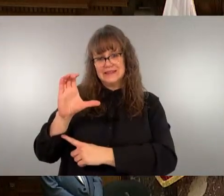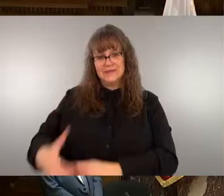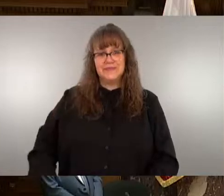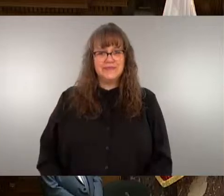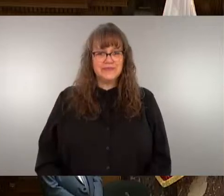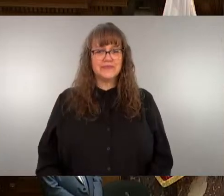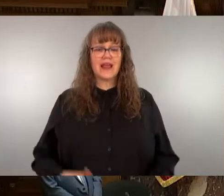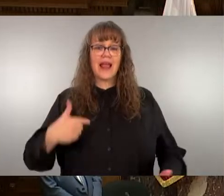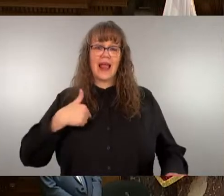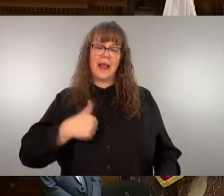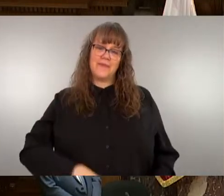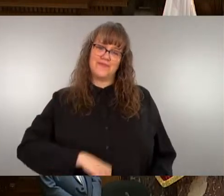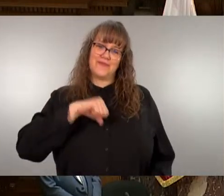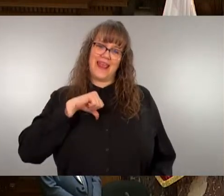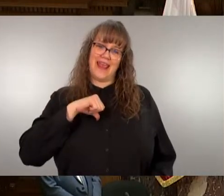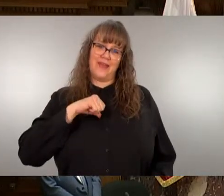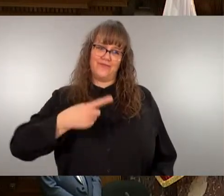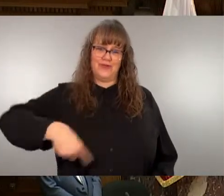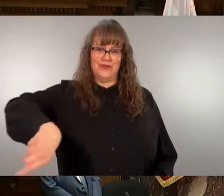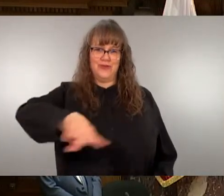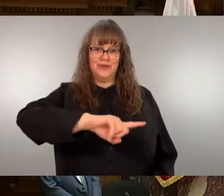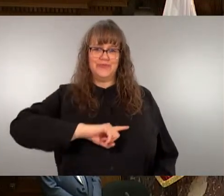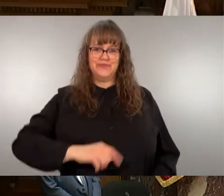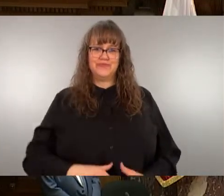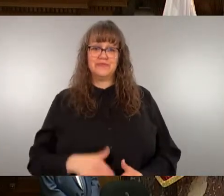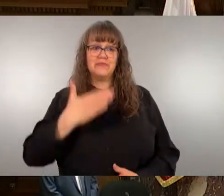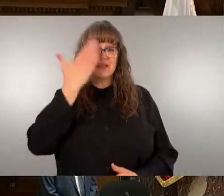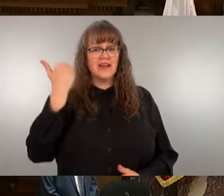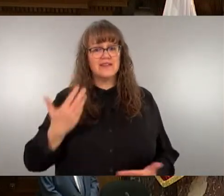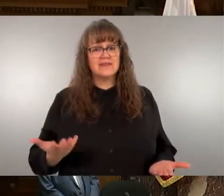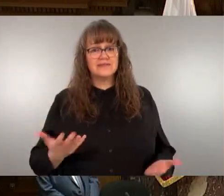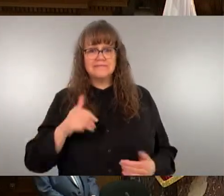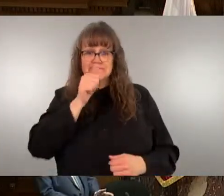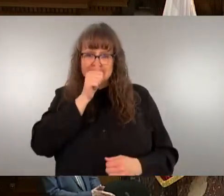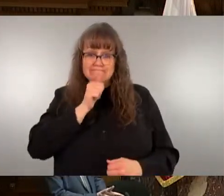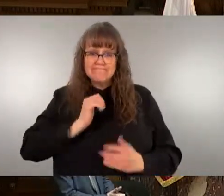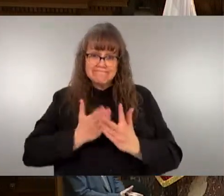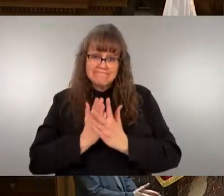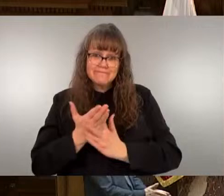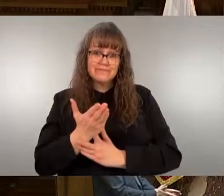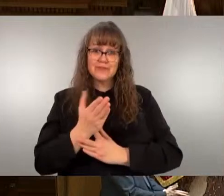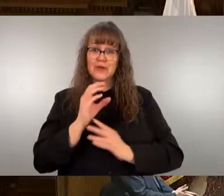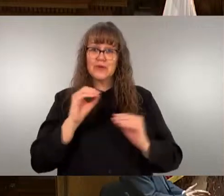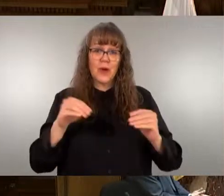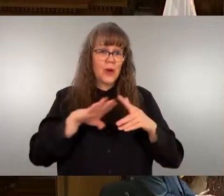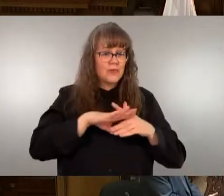inning stretch. Thank you. Merci. Heitska.